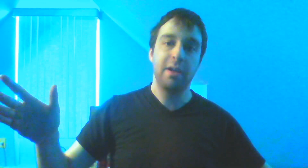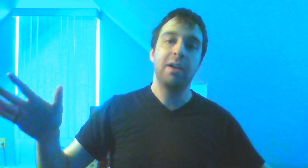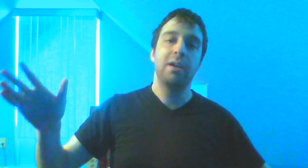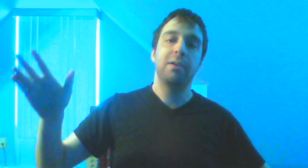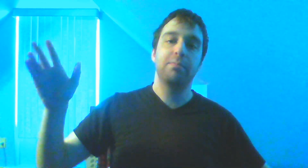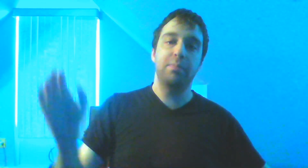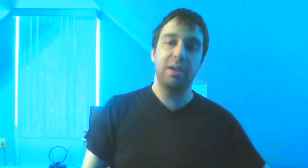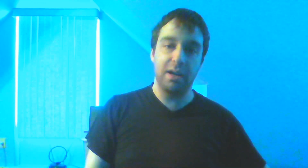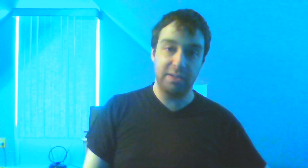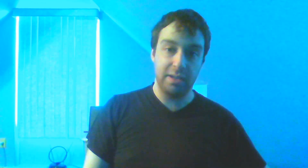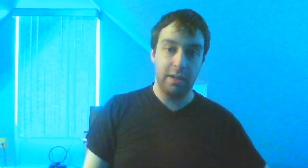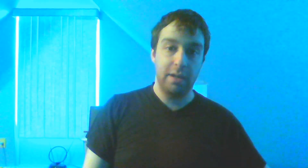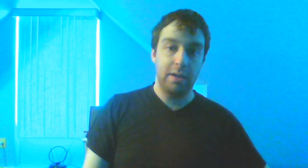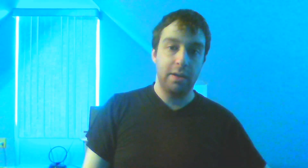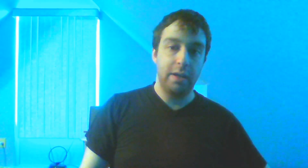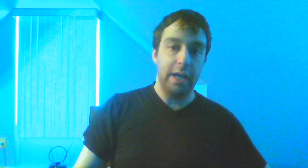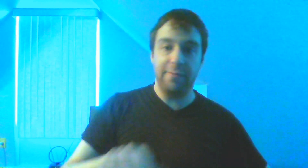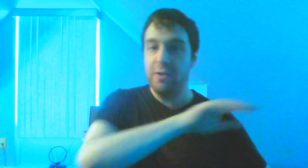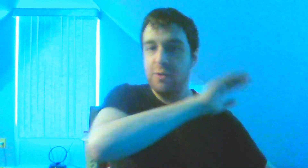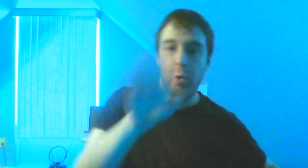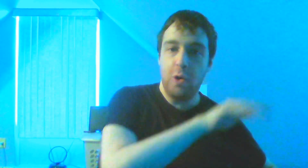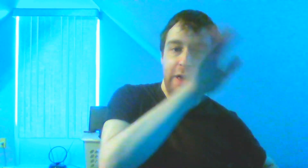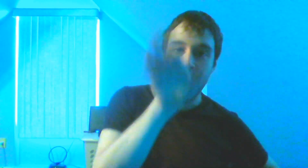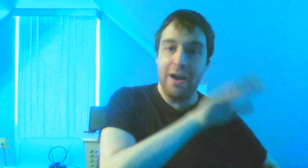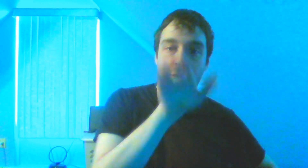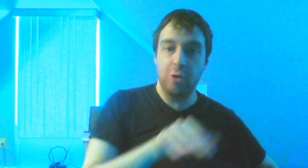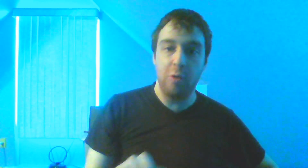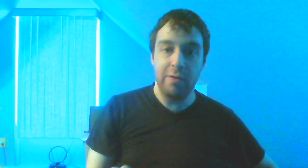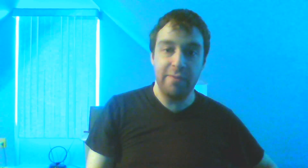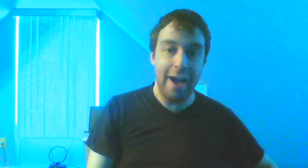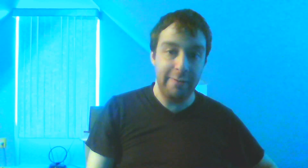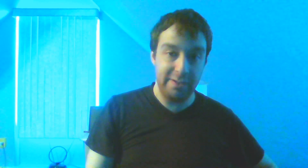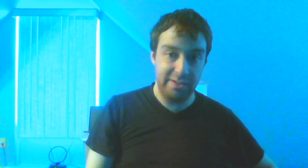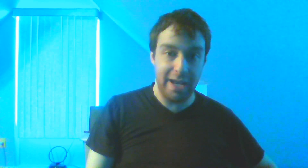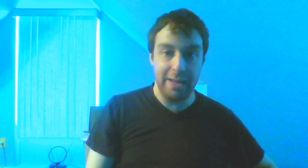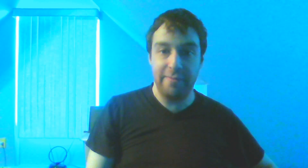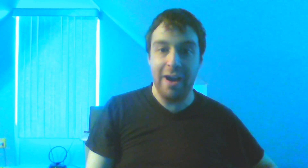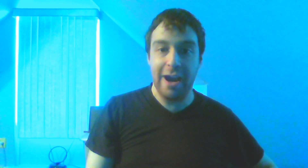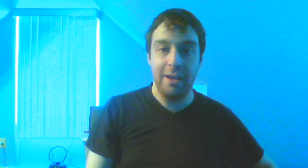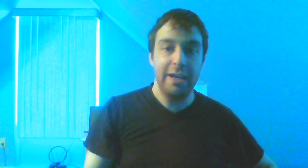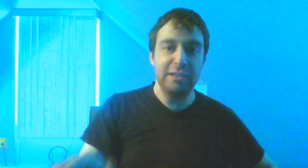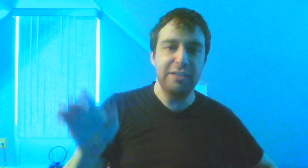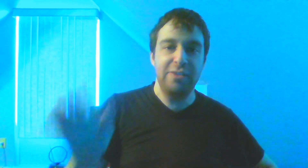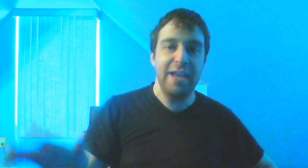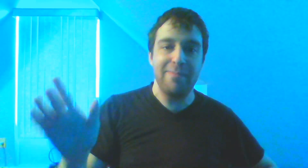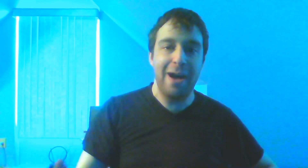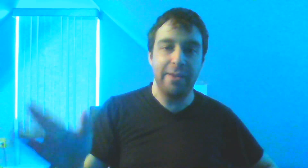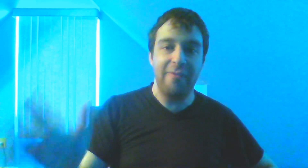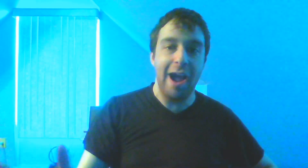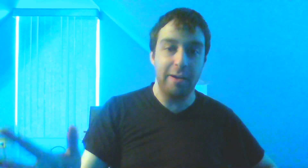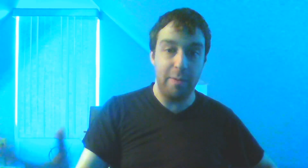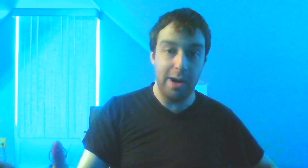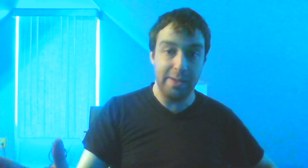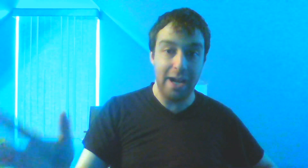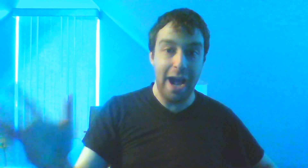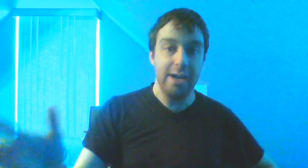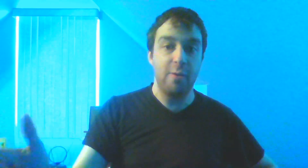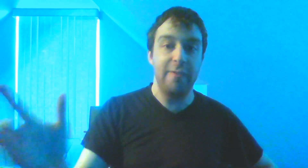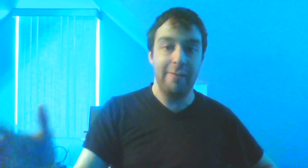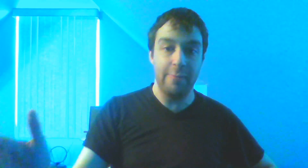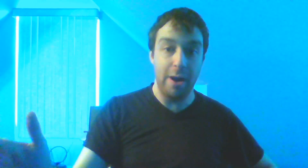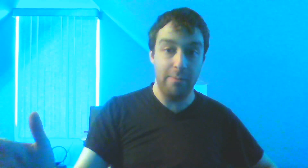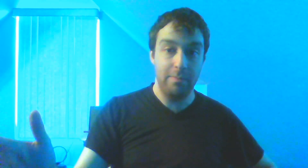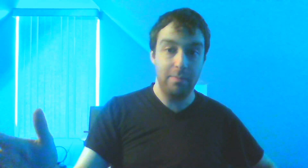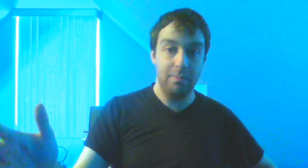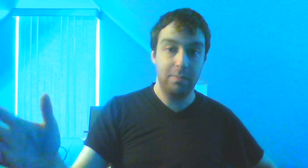now. Because if you're calling about coronavirus and the fire... Here's the thing about the fire department that I